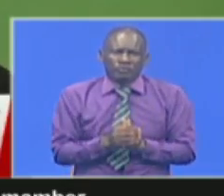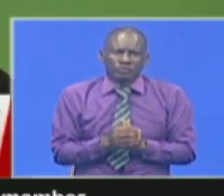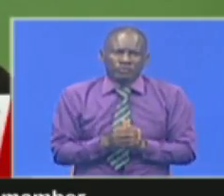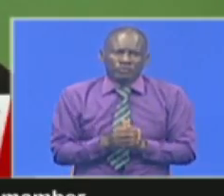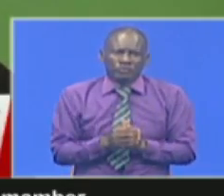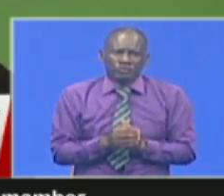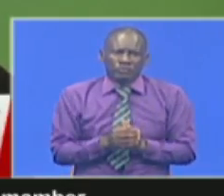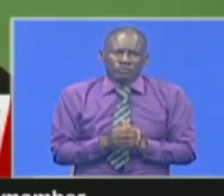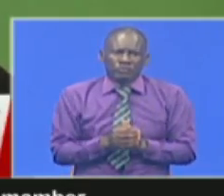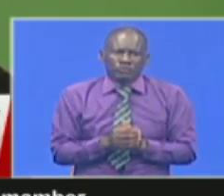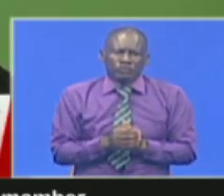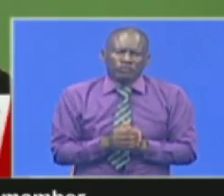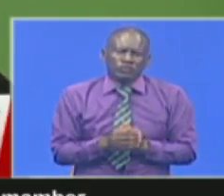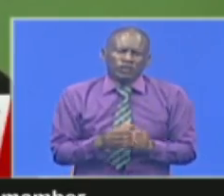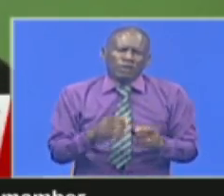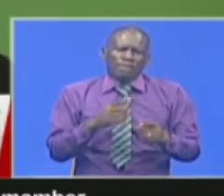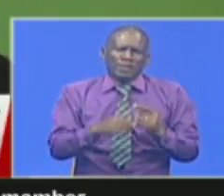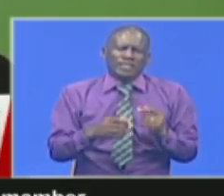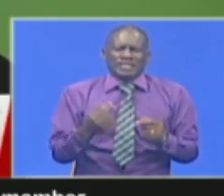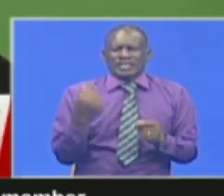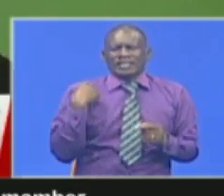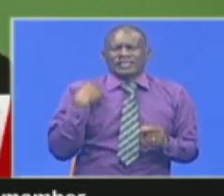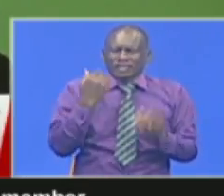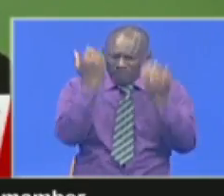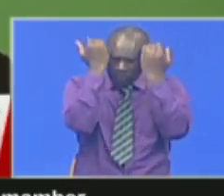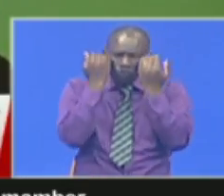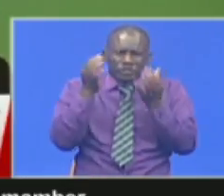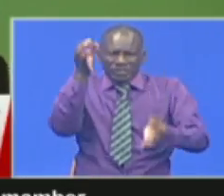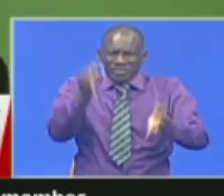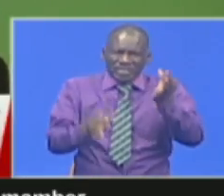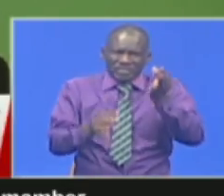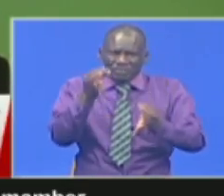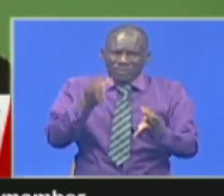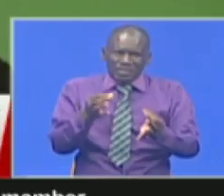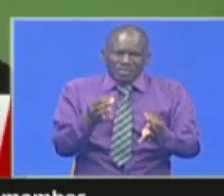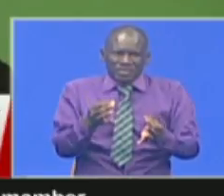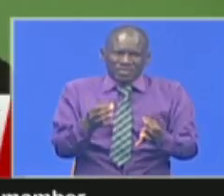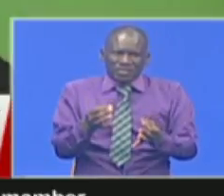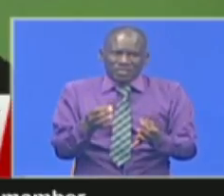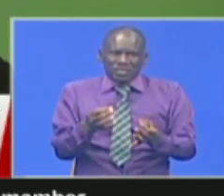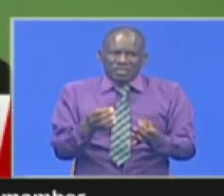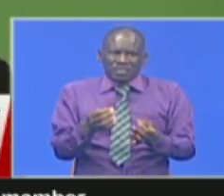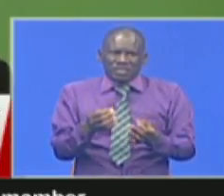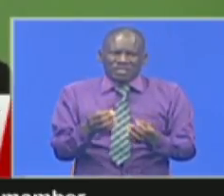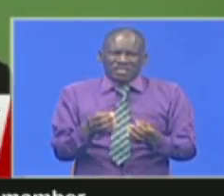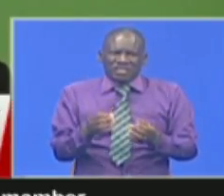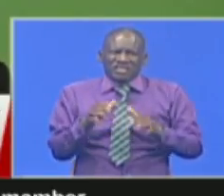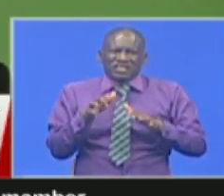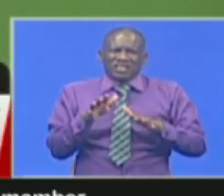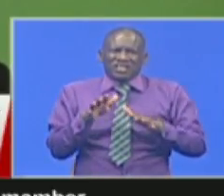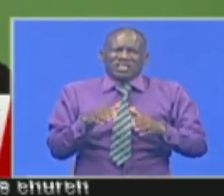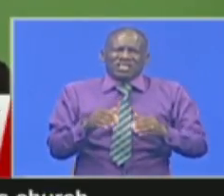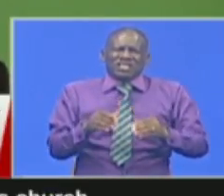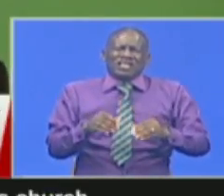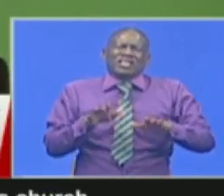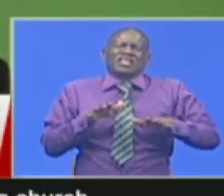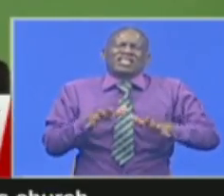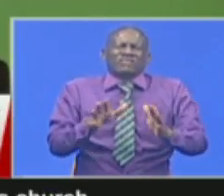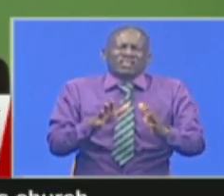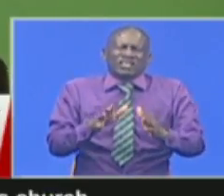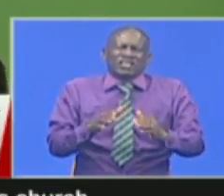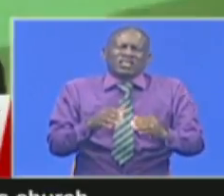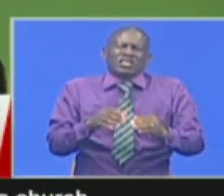2012. Regrettably, yesterday's court ruling left the primary issue of renewal Del Monte Kenya leases